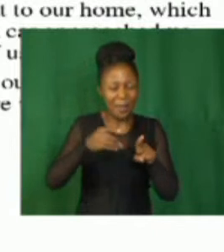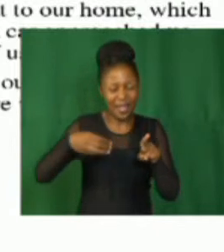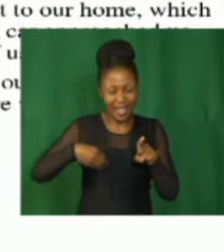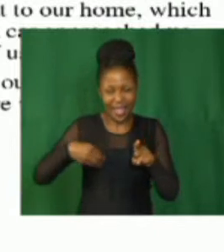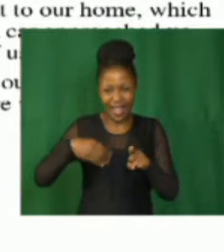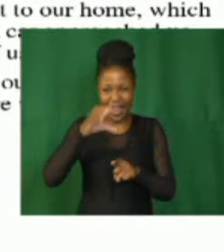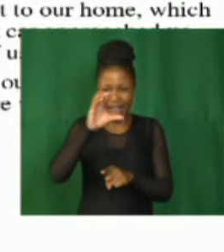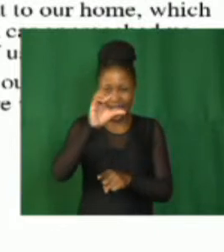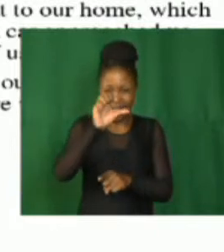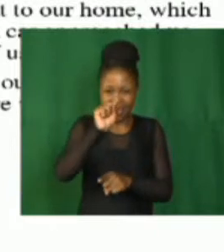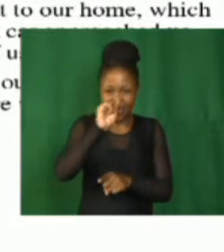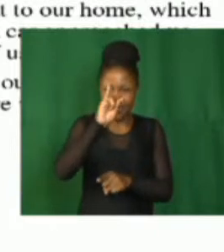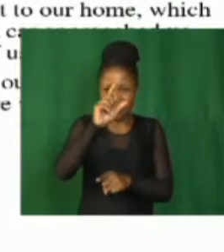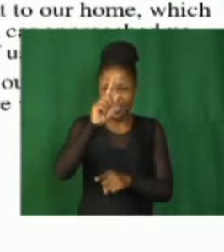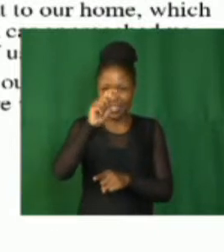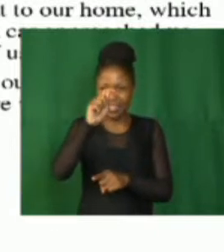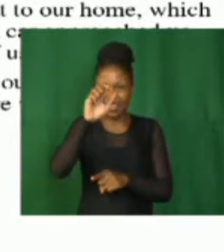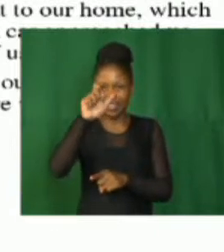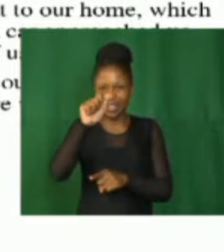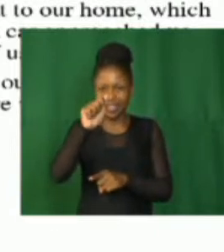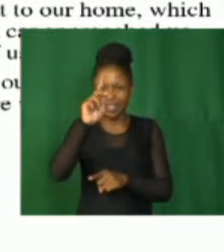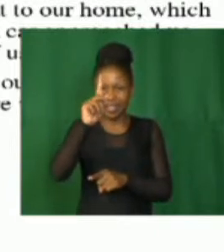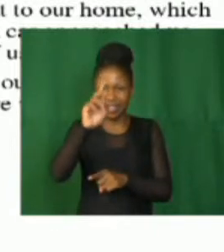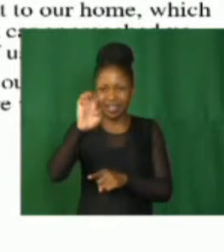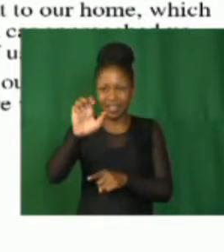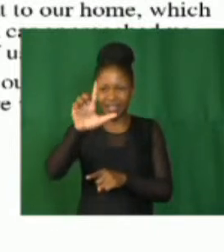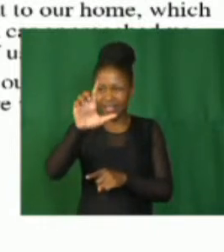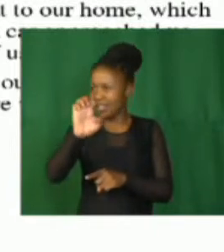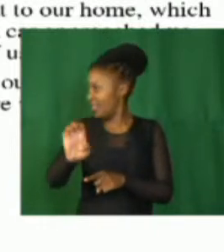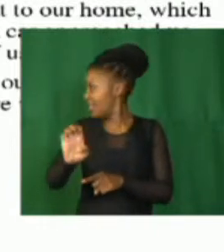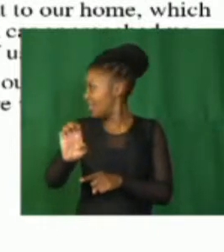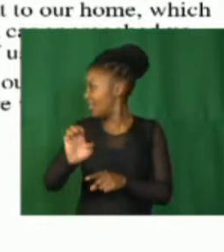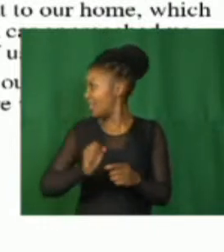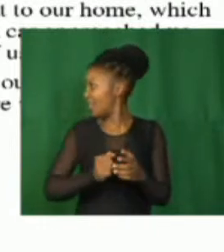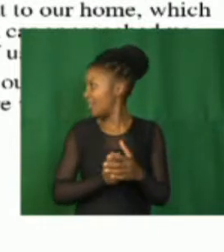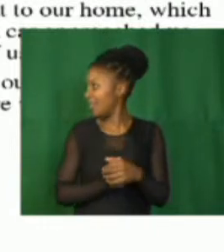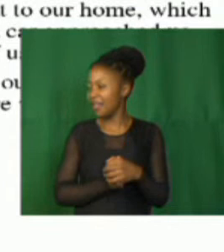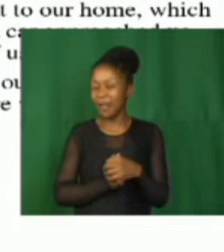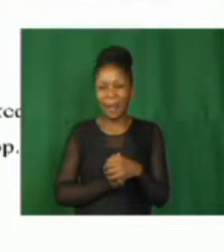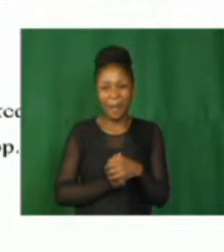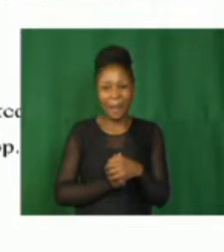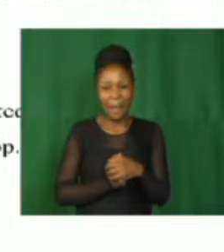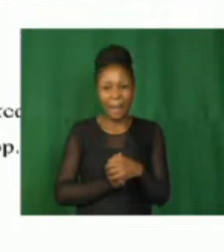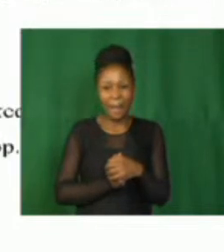going to happen next in the passage? Let us continue reading.